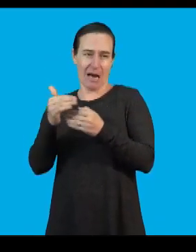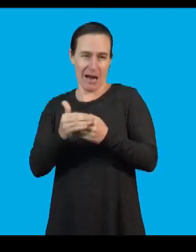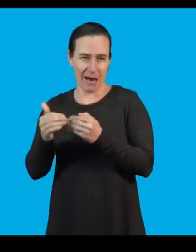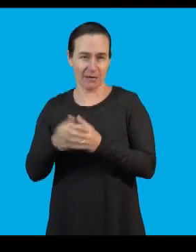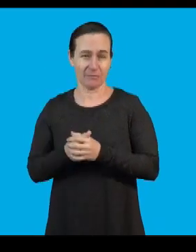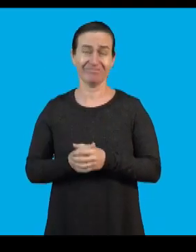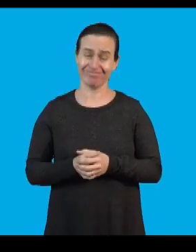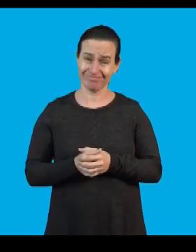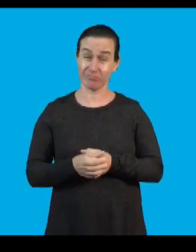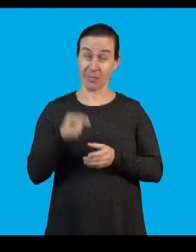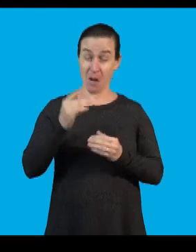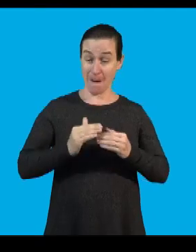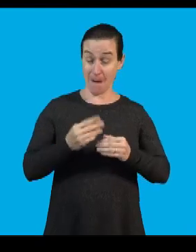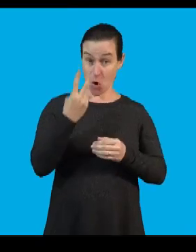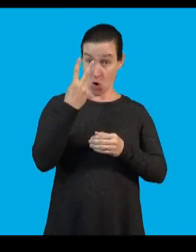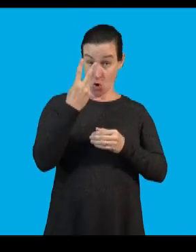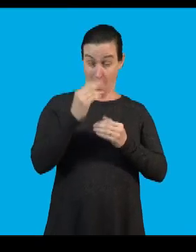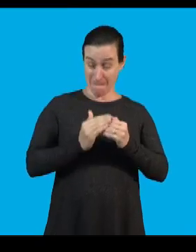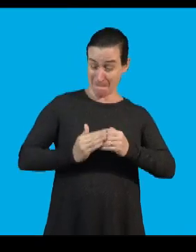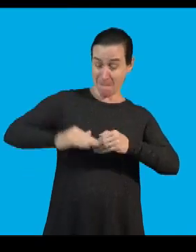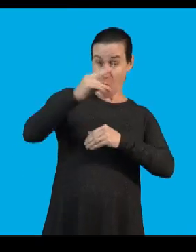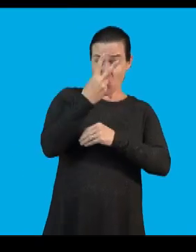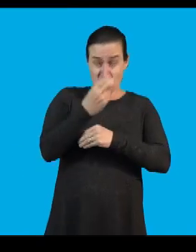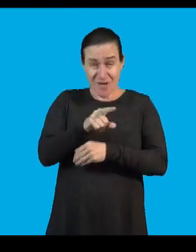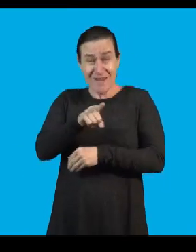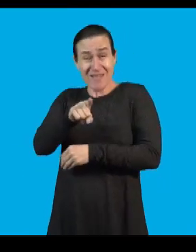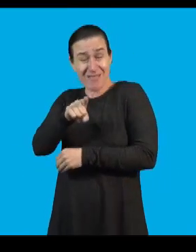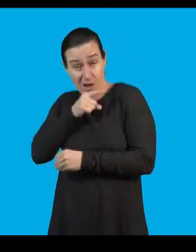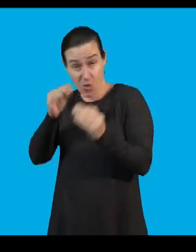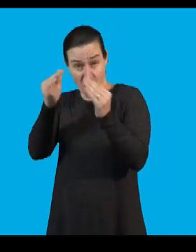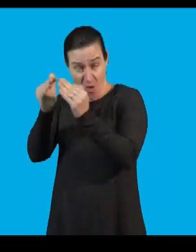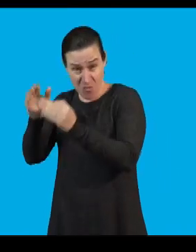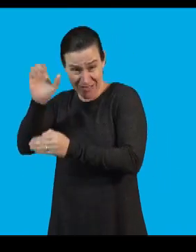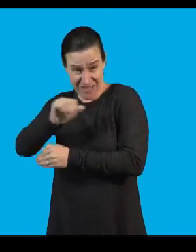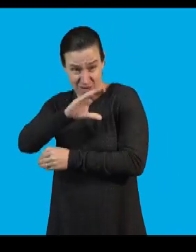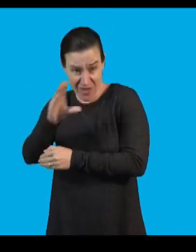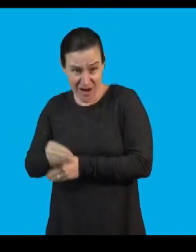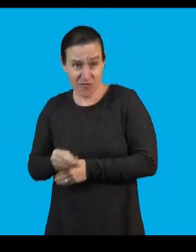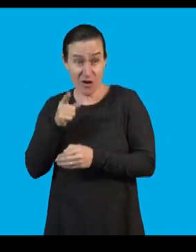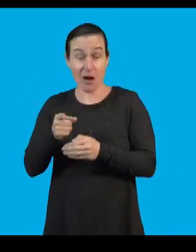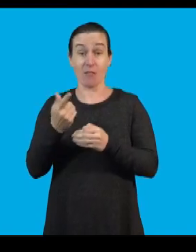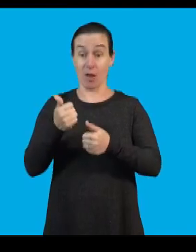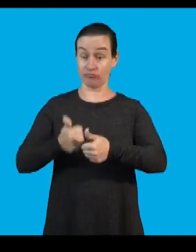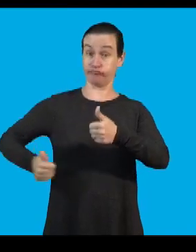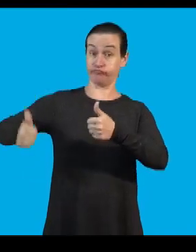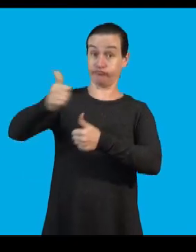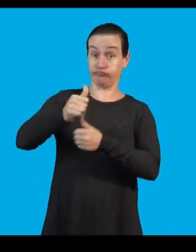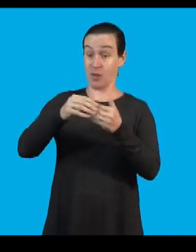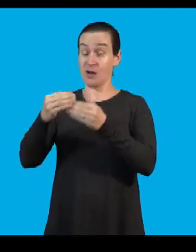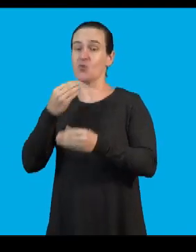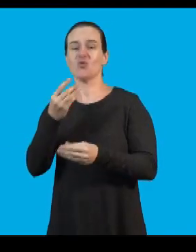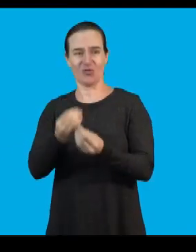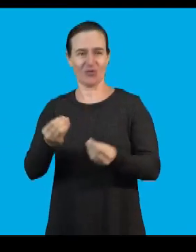Another cause for concern is that 20,000 households in our country are headed by children.